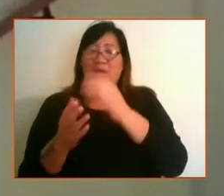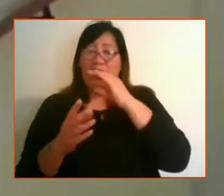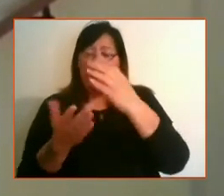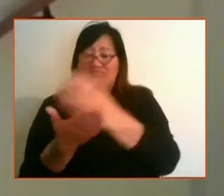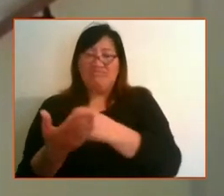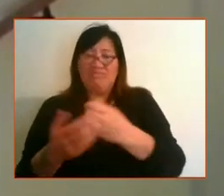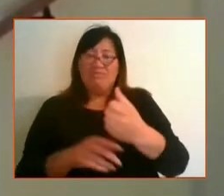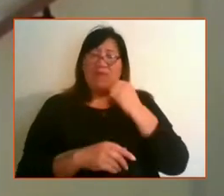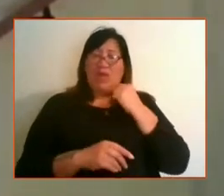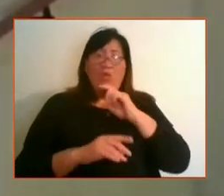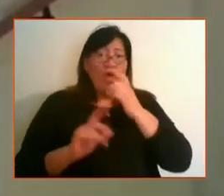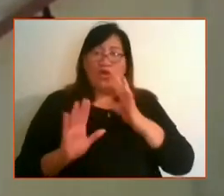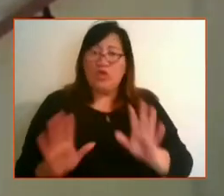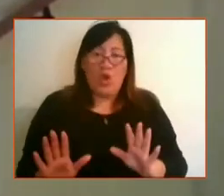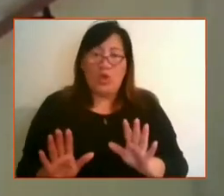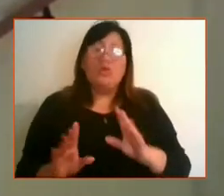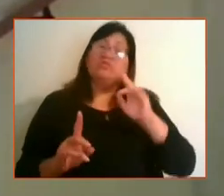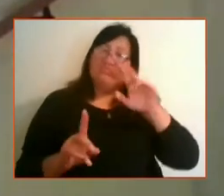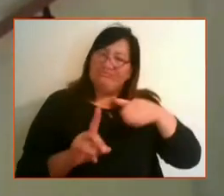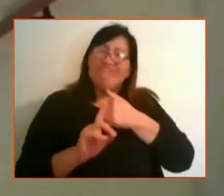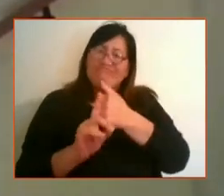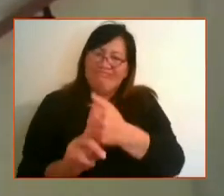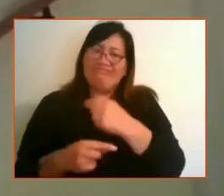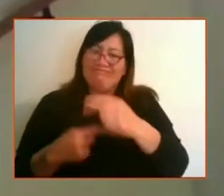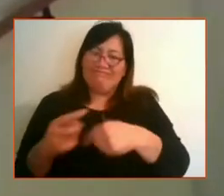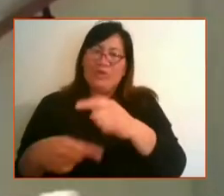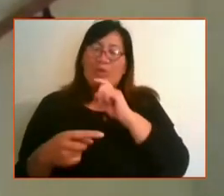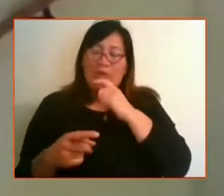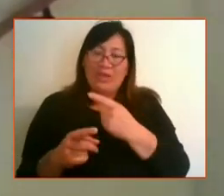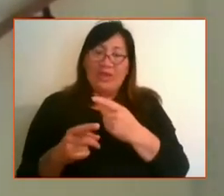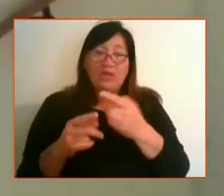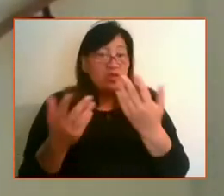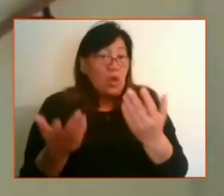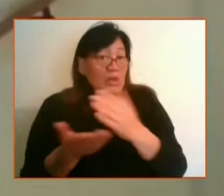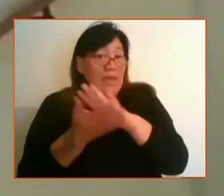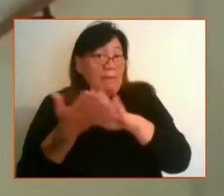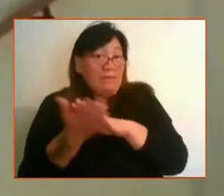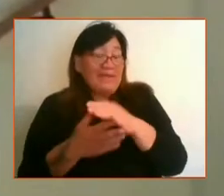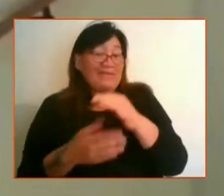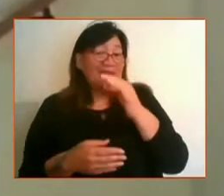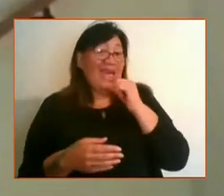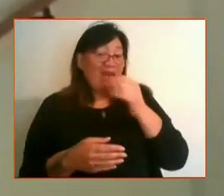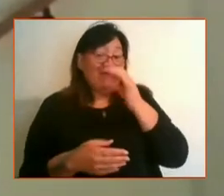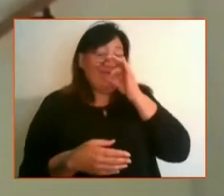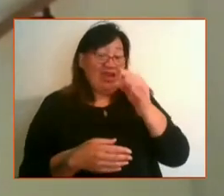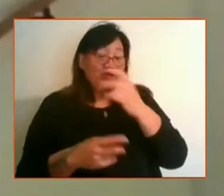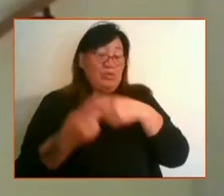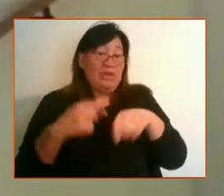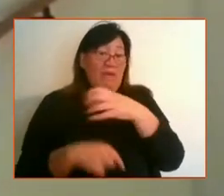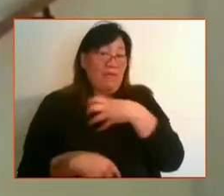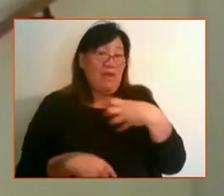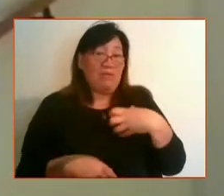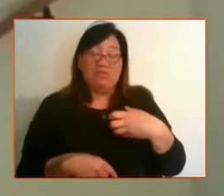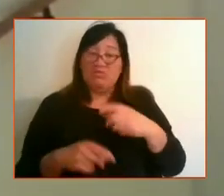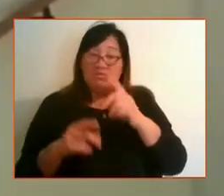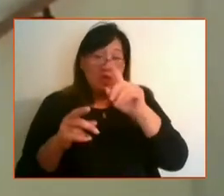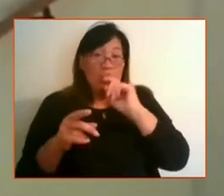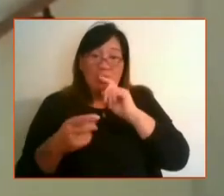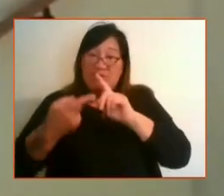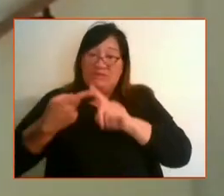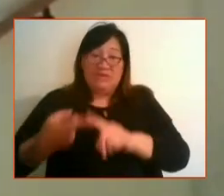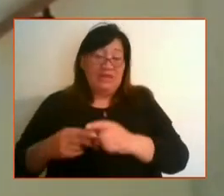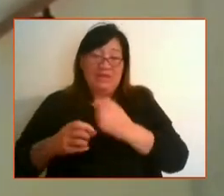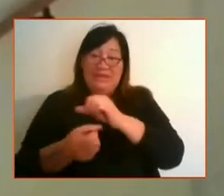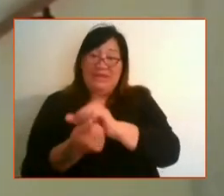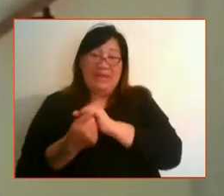forward of the support. So you're saying that should National take power, there will be no change to this funding